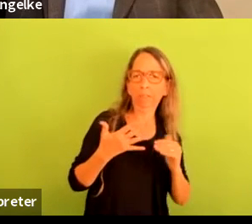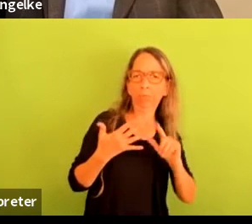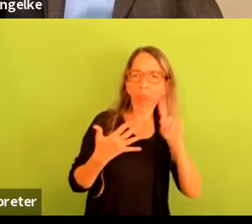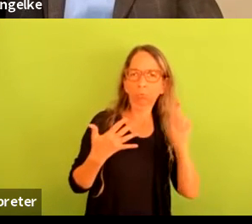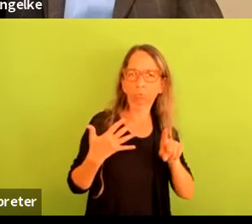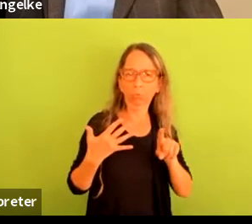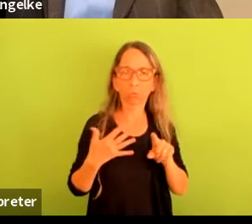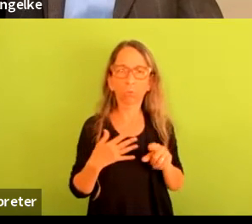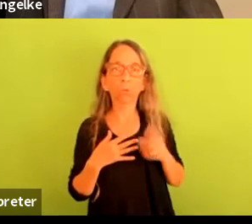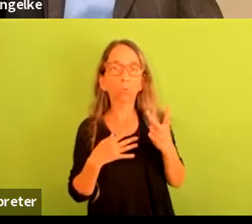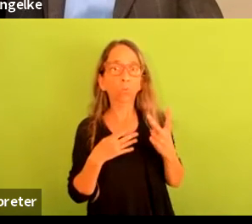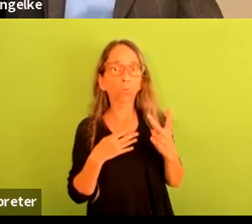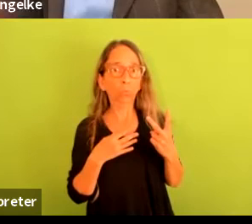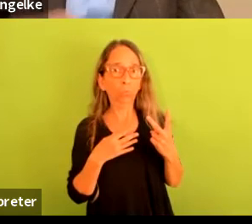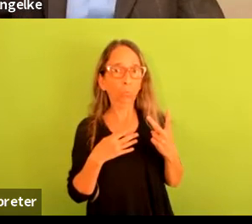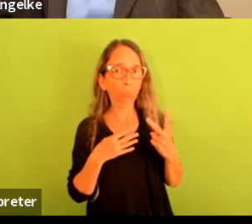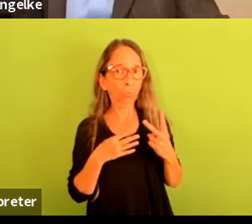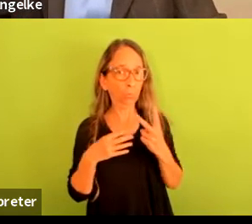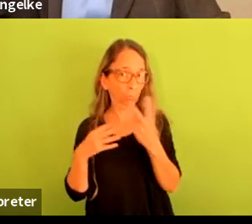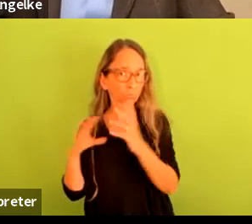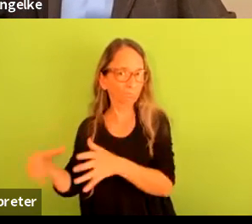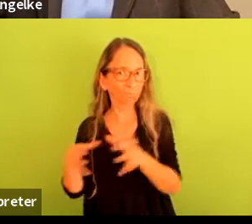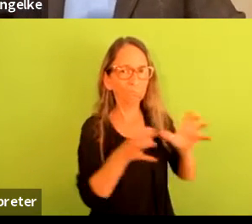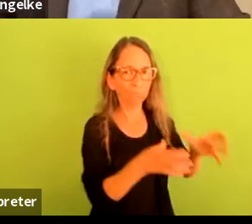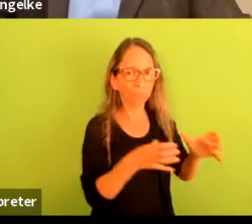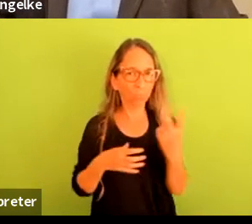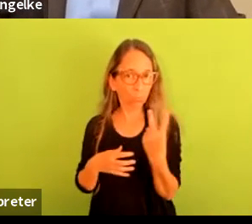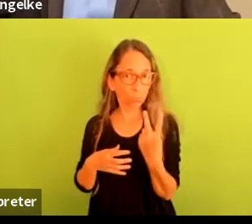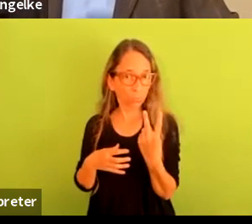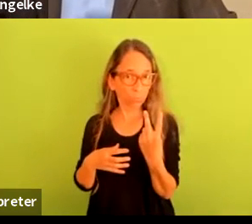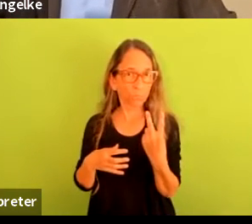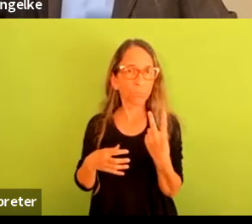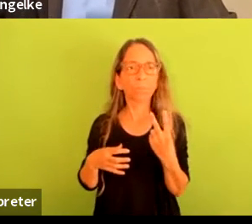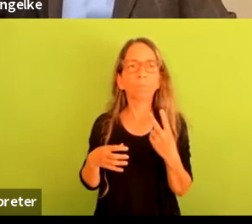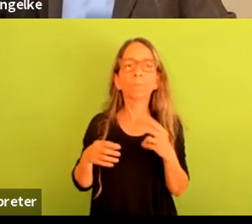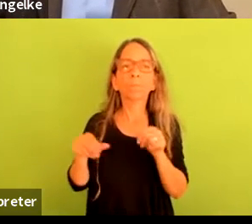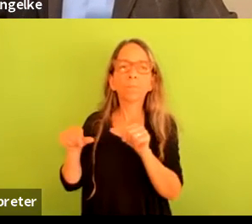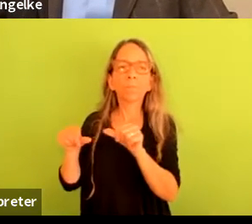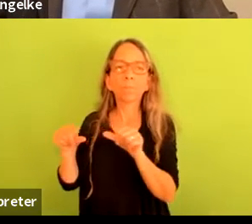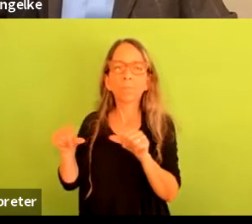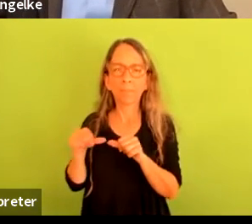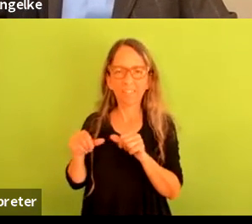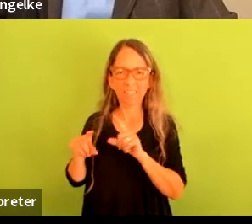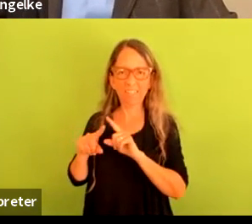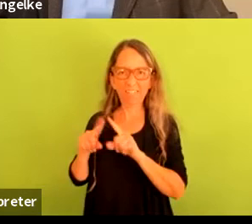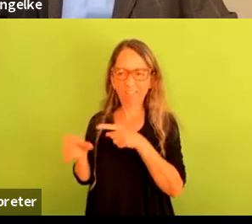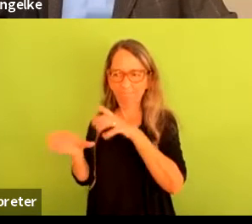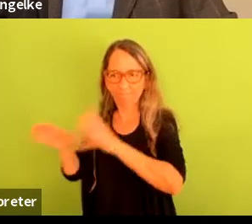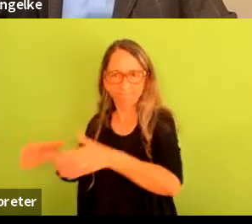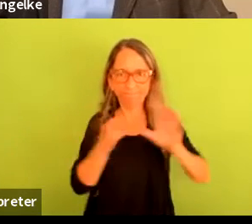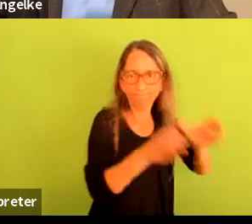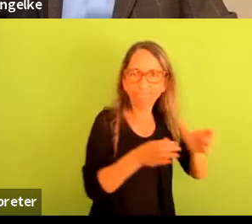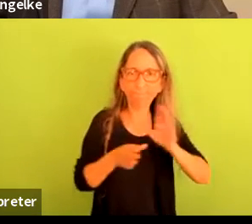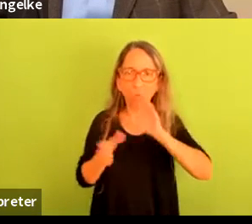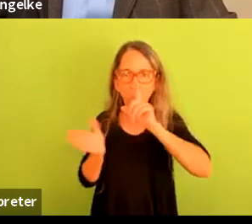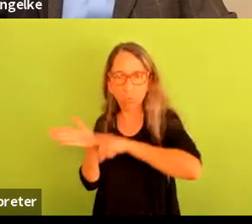two groups, just because we have, you know, two people that focus on the areas of research, and the other